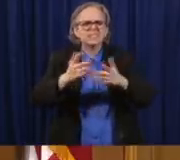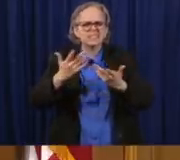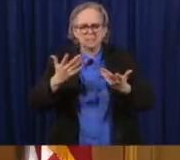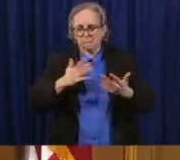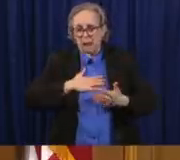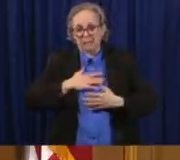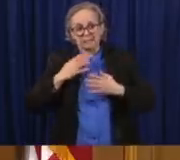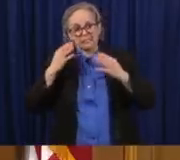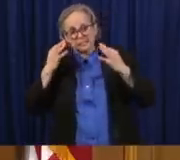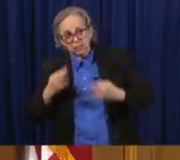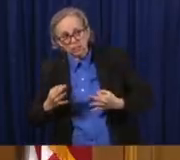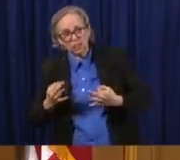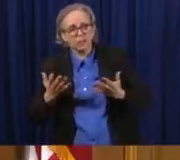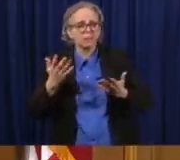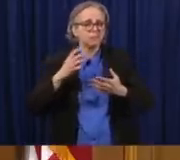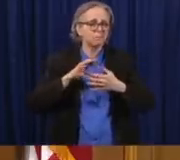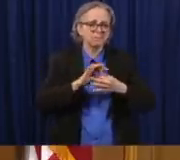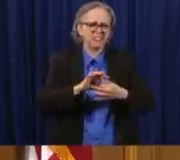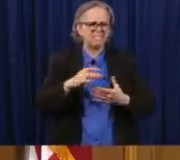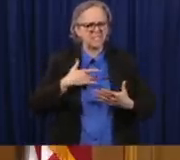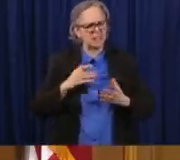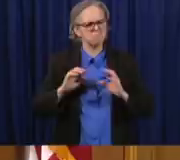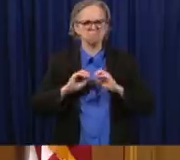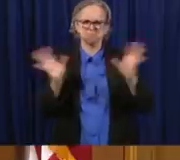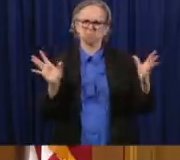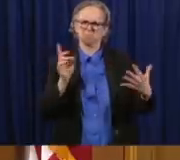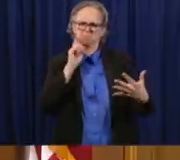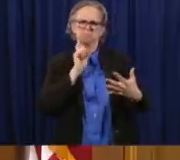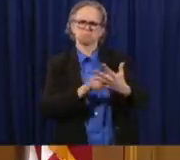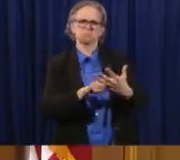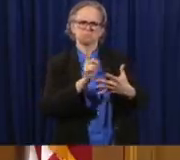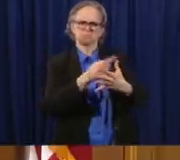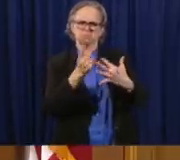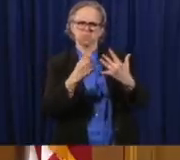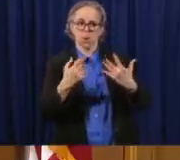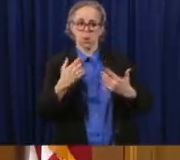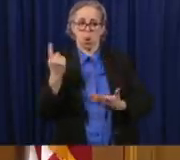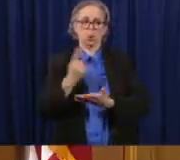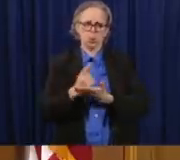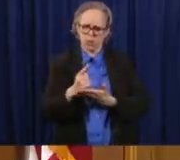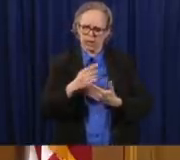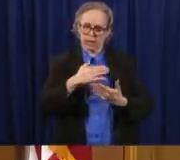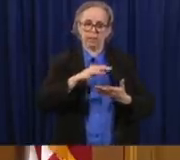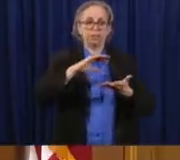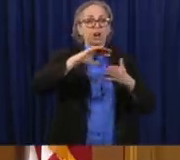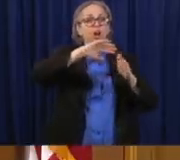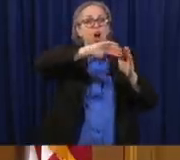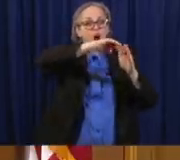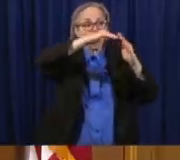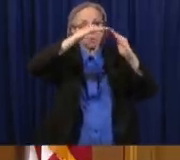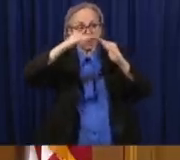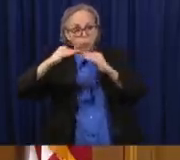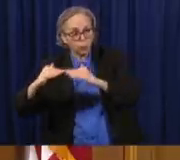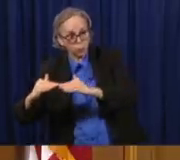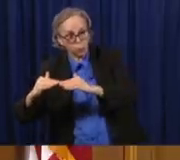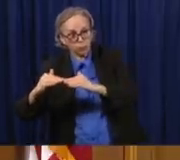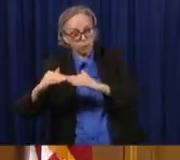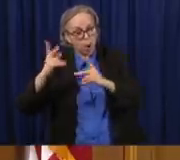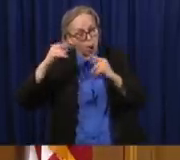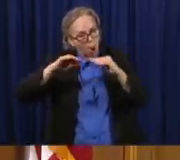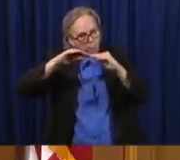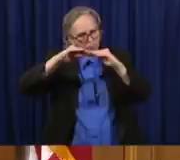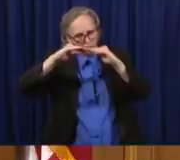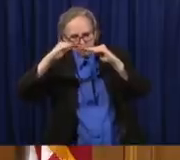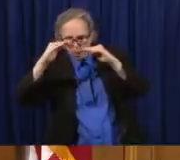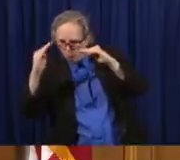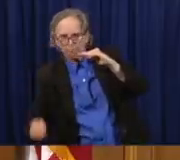other? They're obvious, I think. Where are we at flattening the curve? We hope to start going down, but